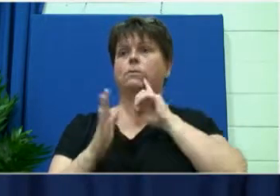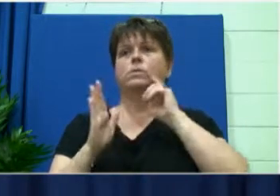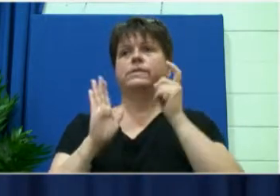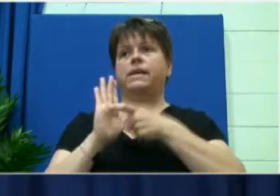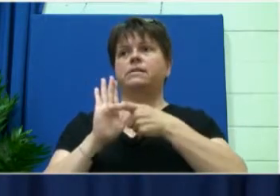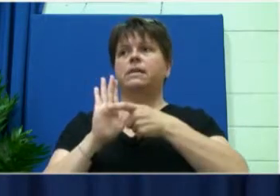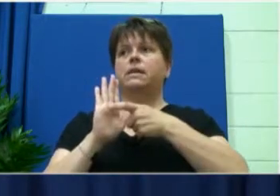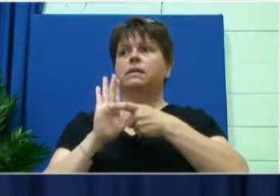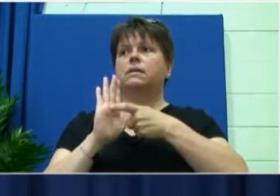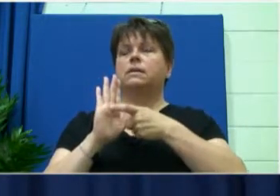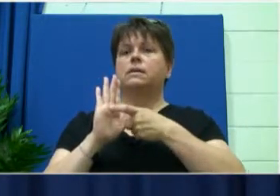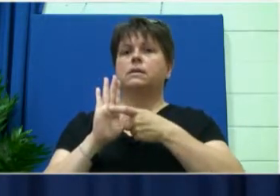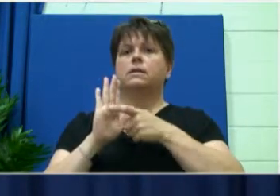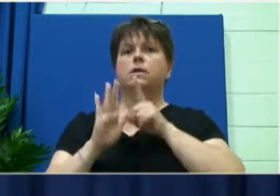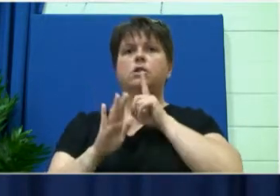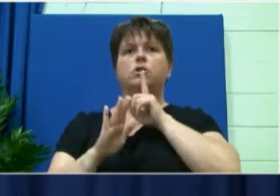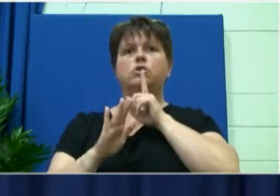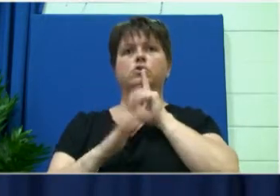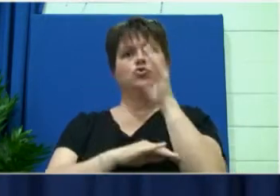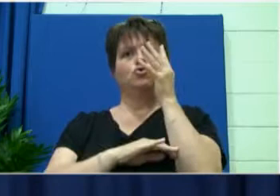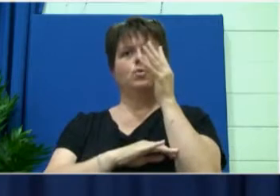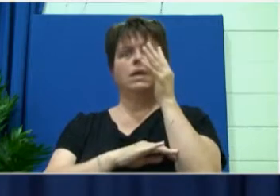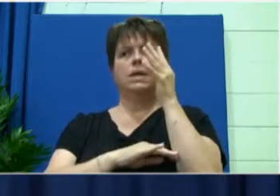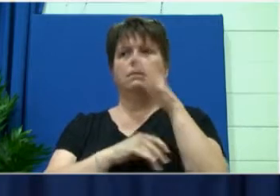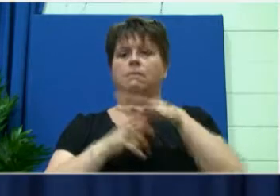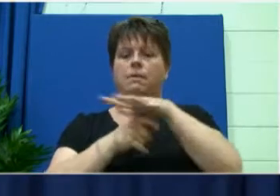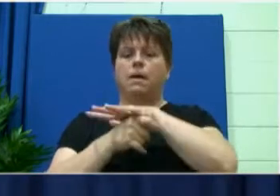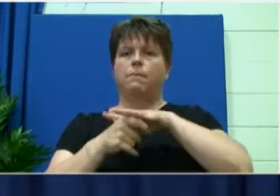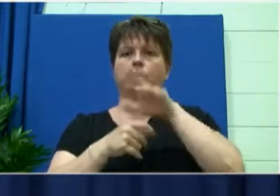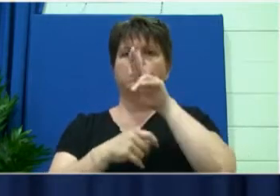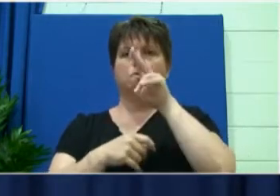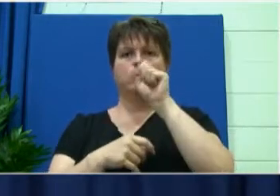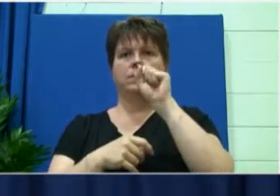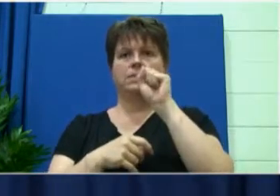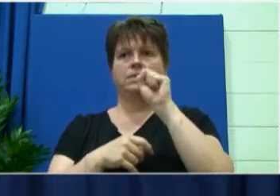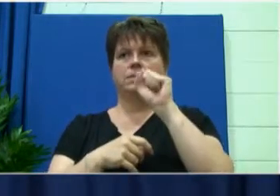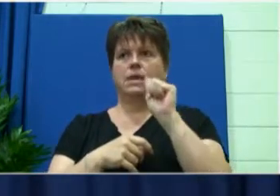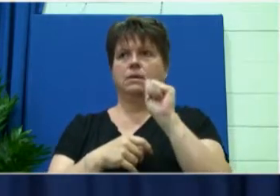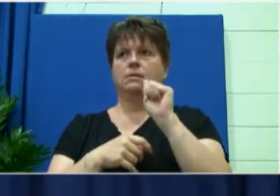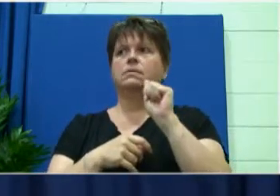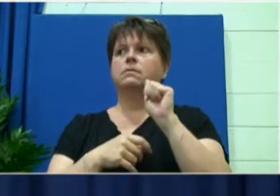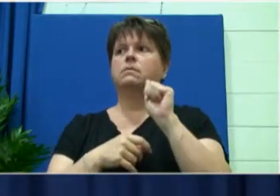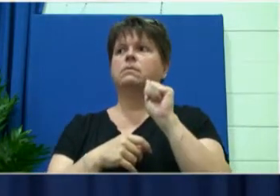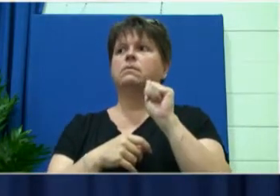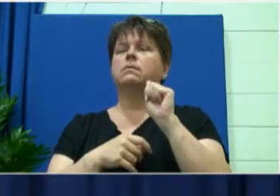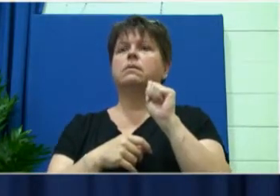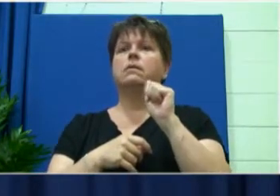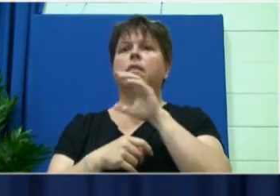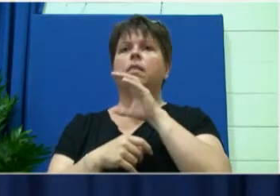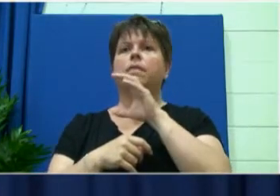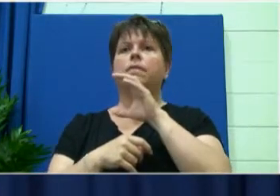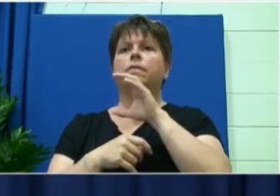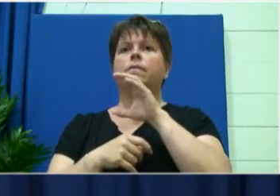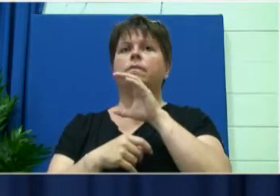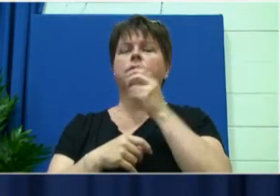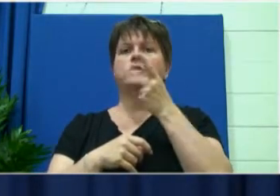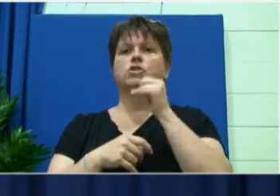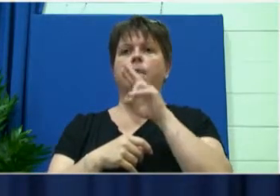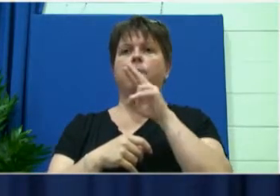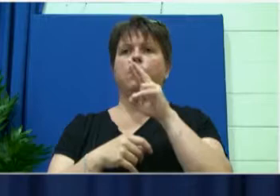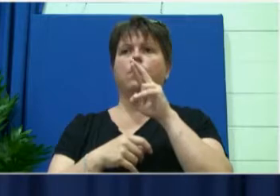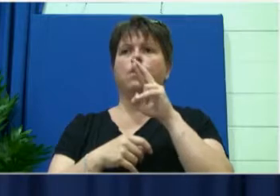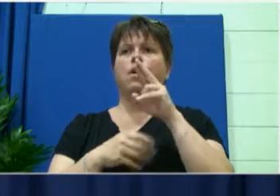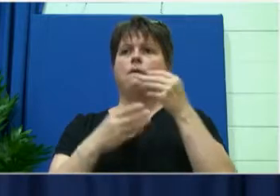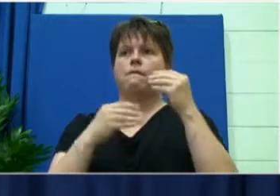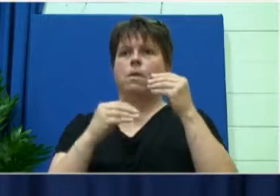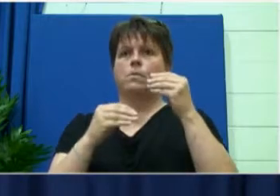designation as a Tree Campus USA. The Centralia Chamber of Commerce honored the college with its 2015